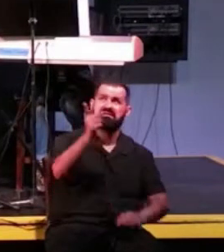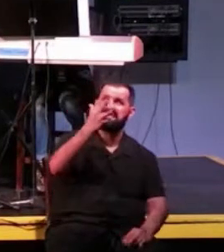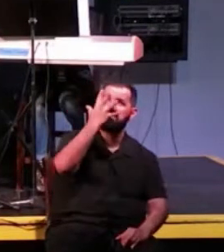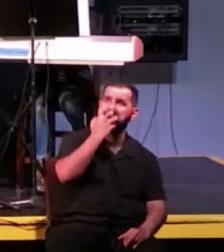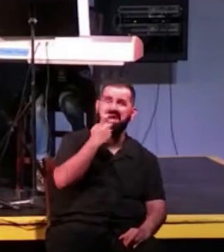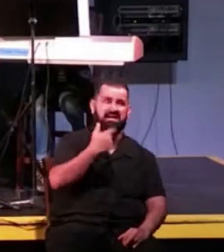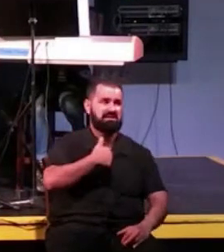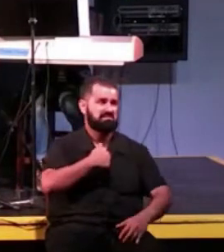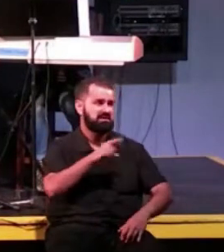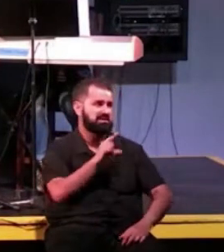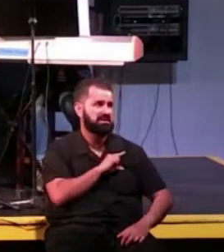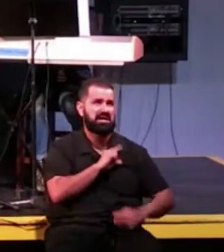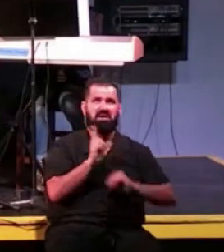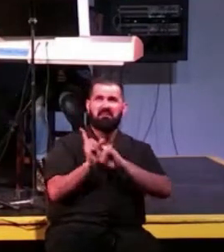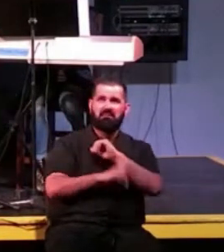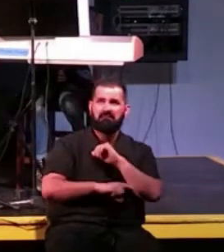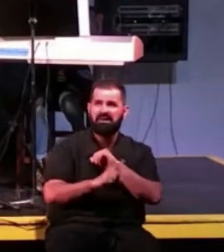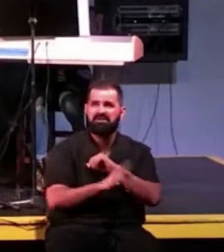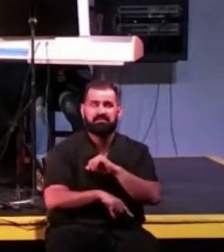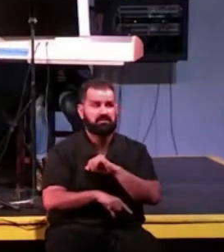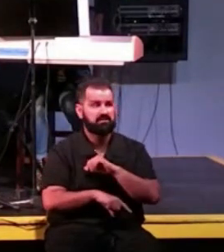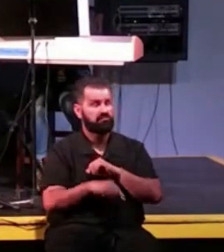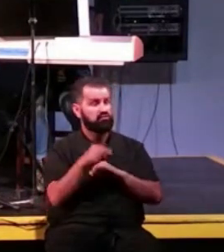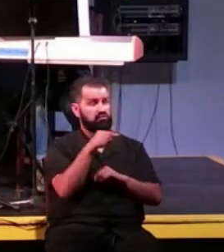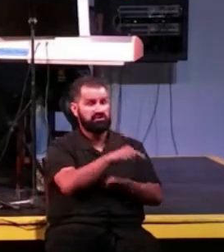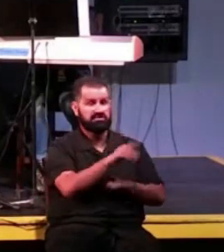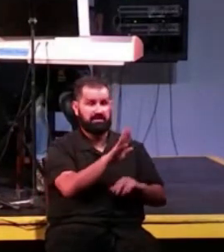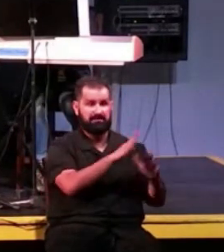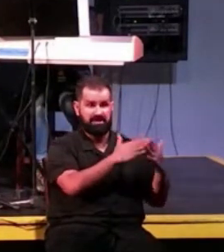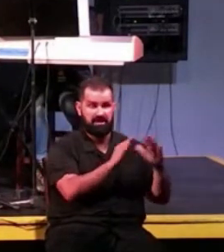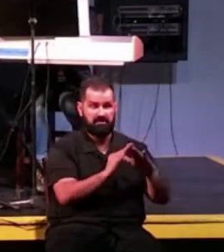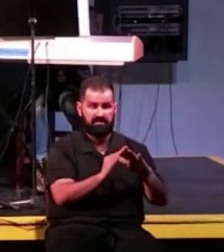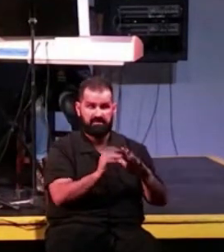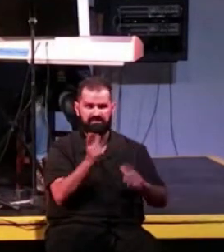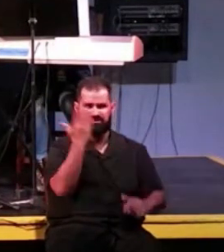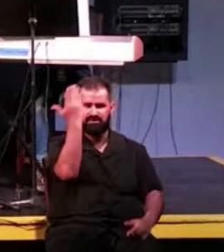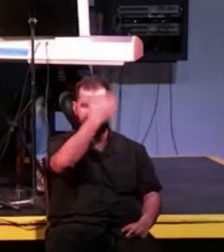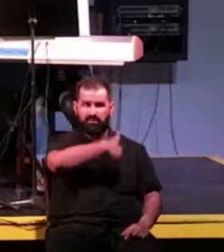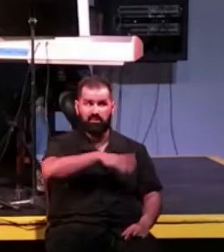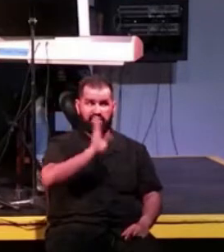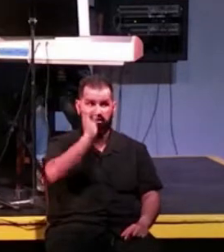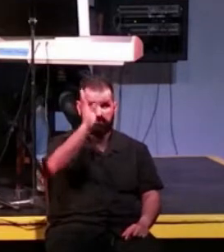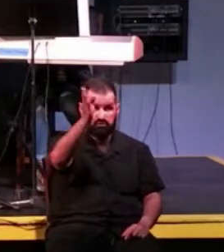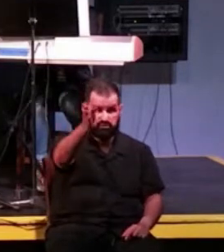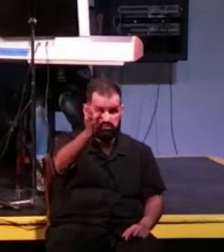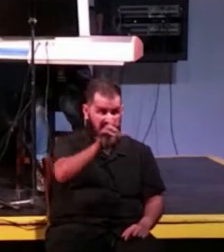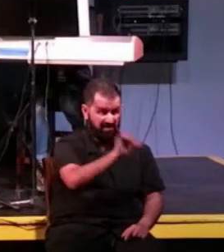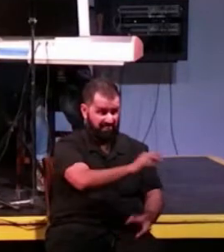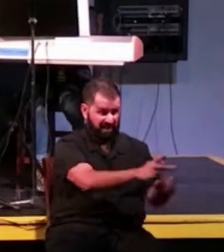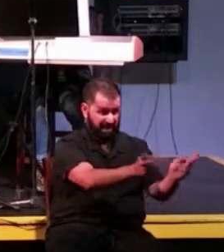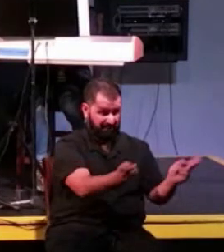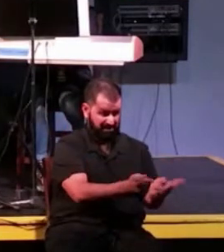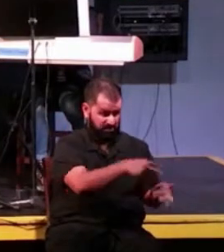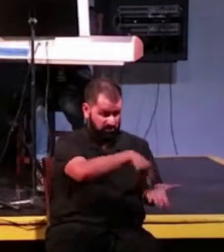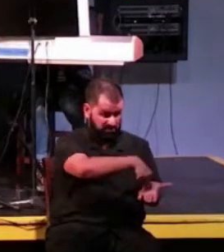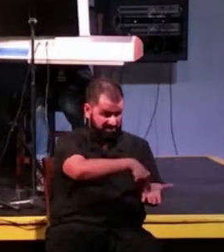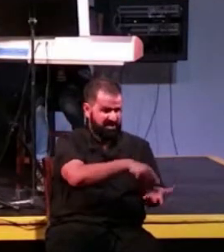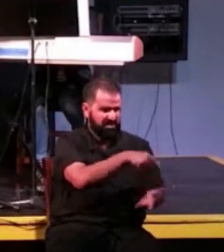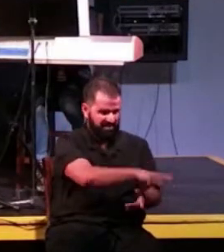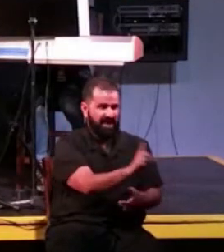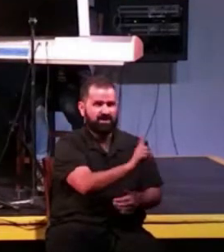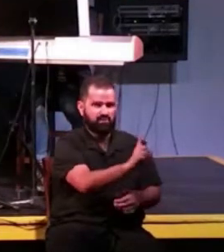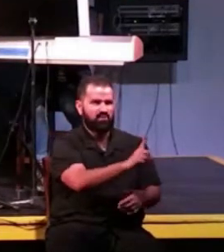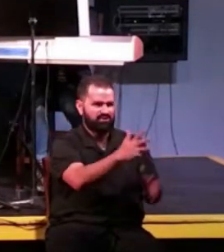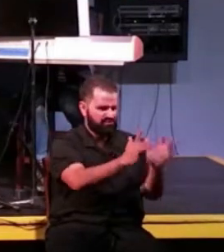and guilty, all this time she's in Bethlehem, not knowing that in the future, that very place you're standing will be the